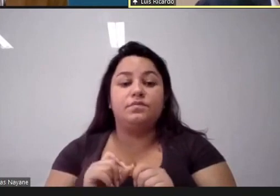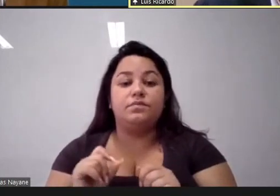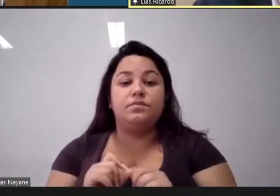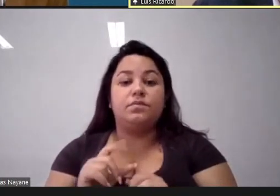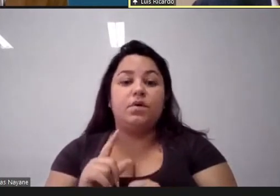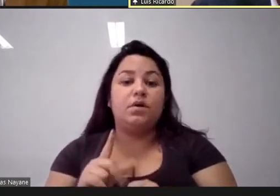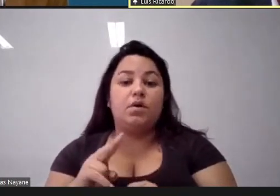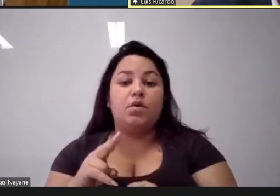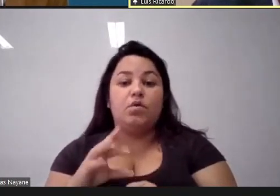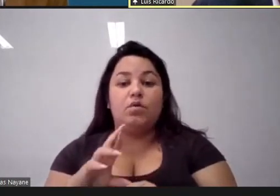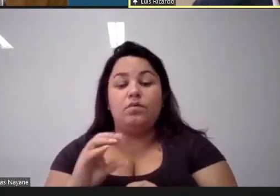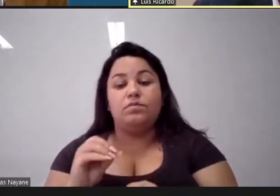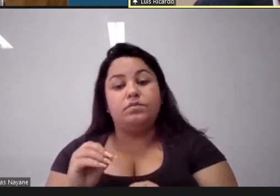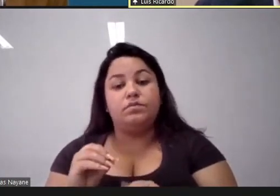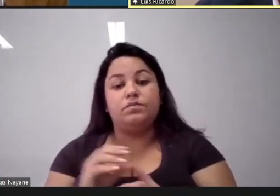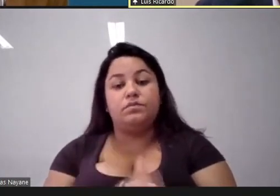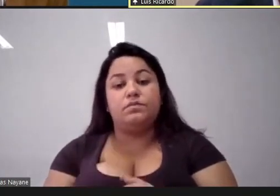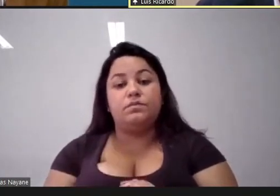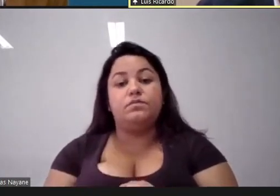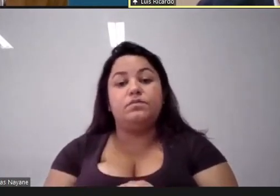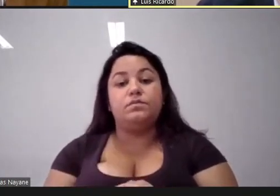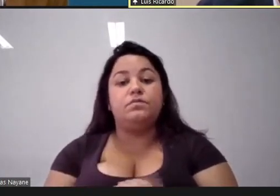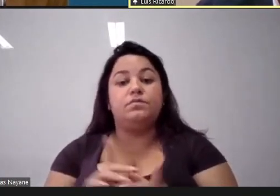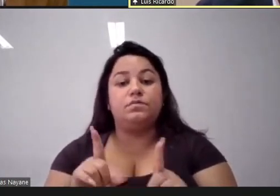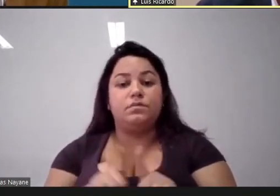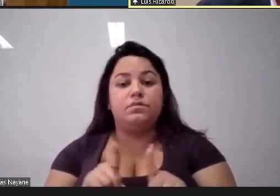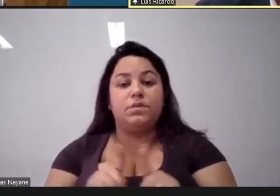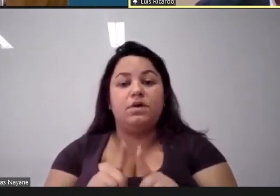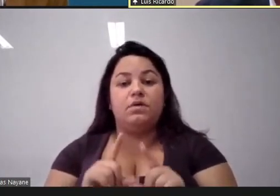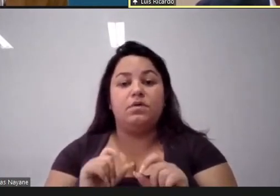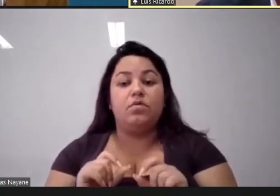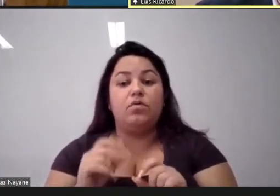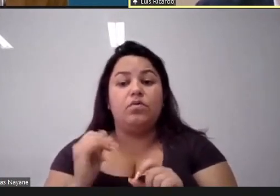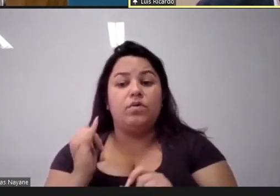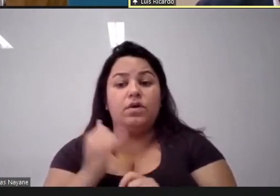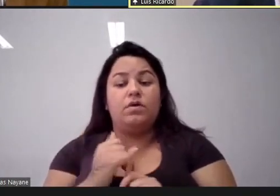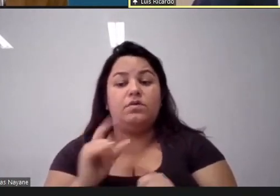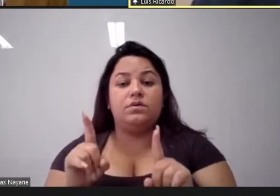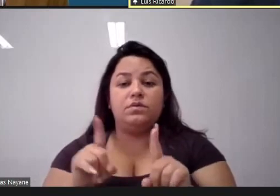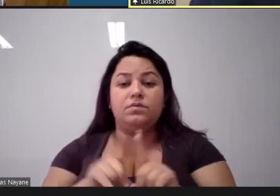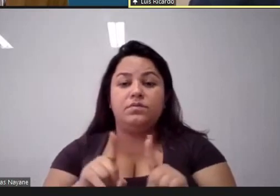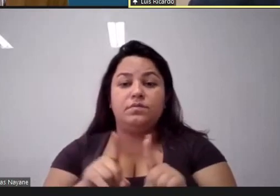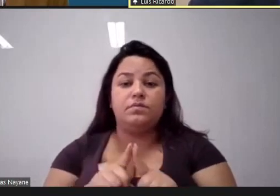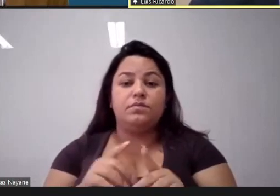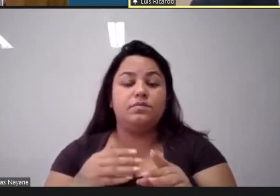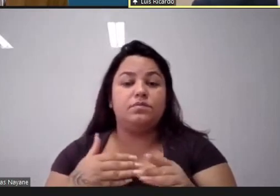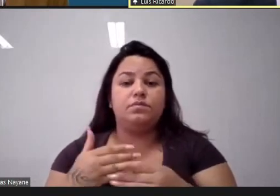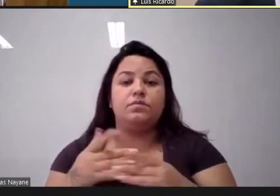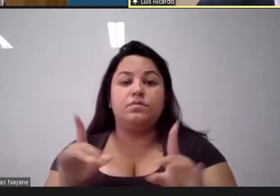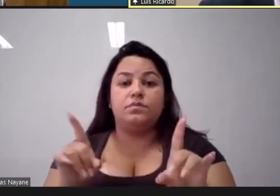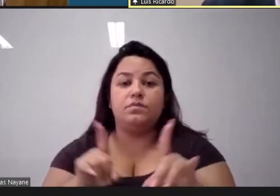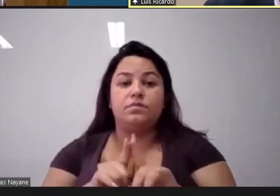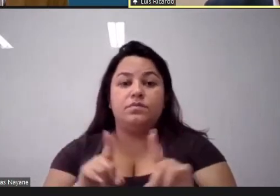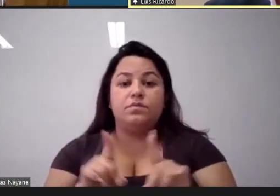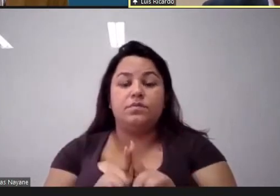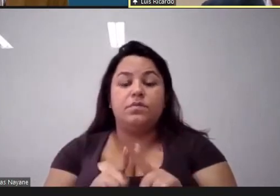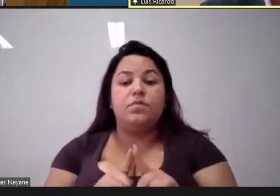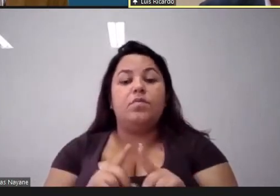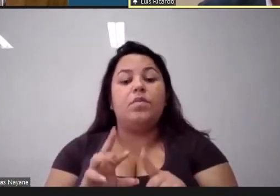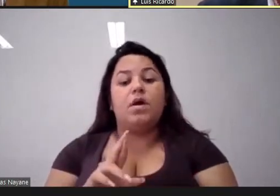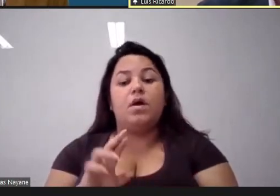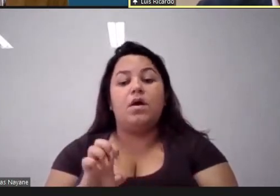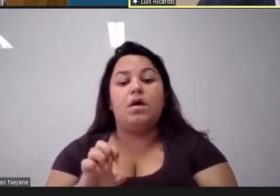here in terms of actual profit for a specific size of